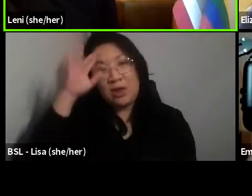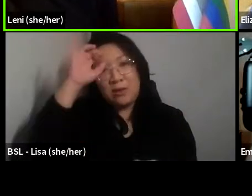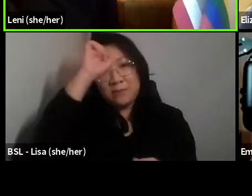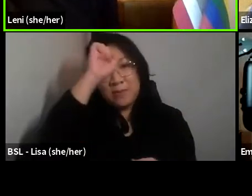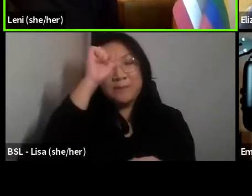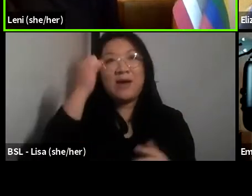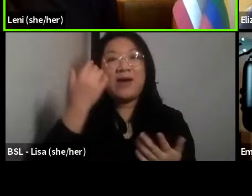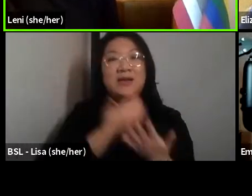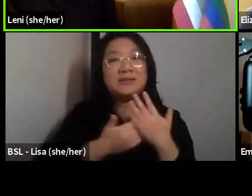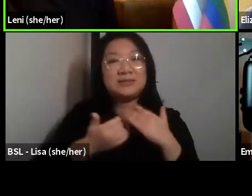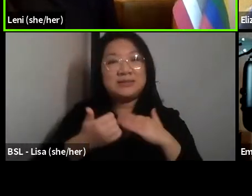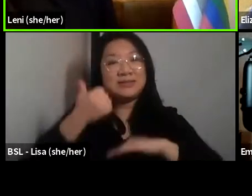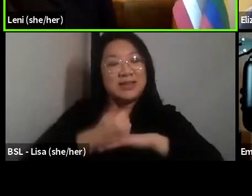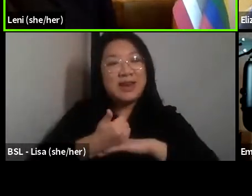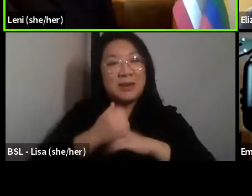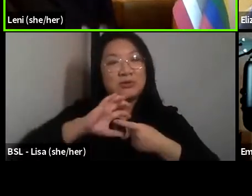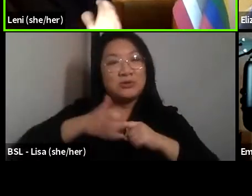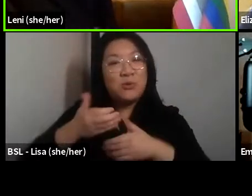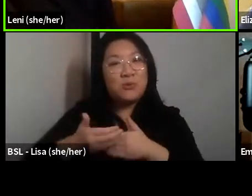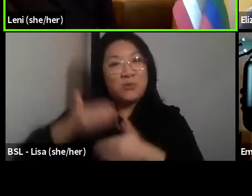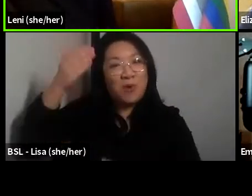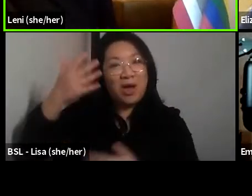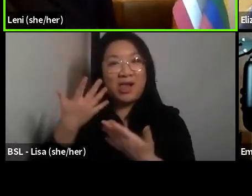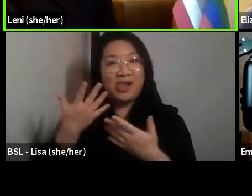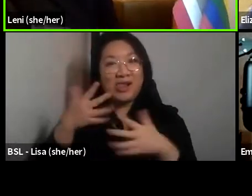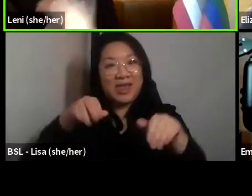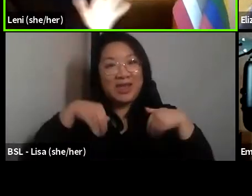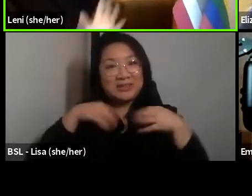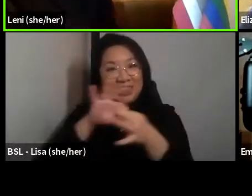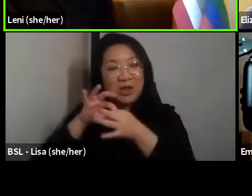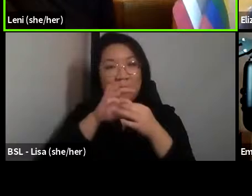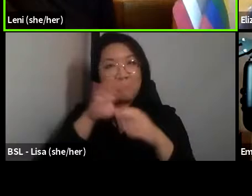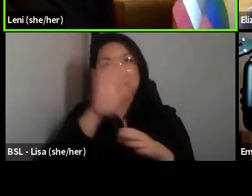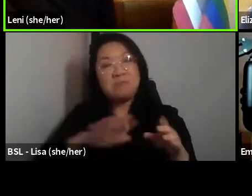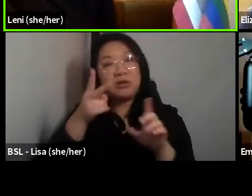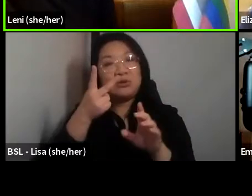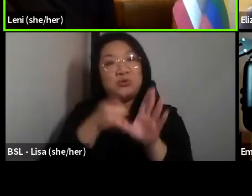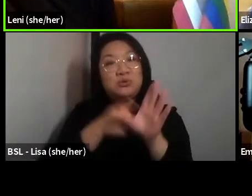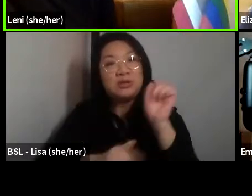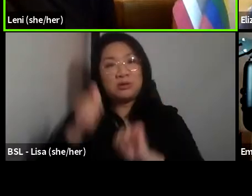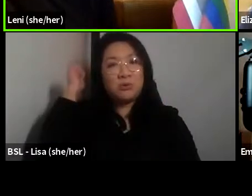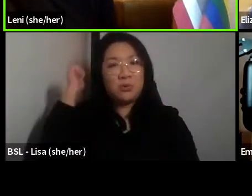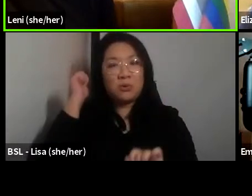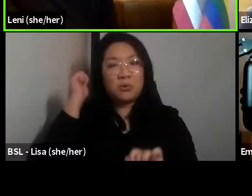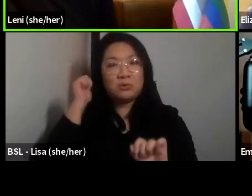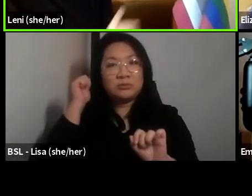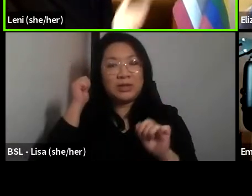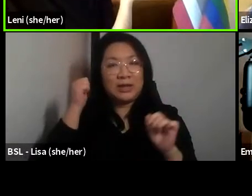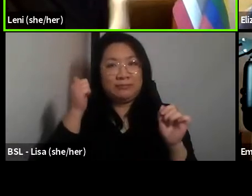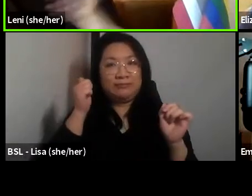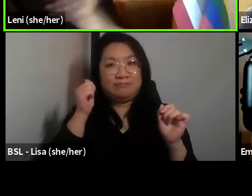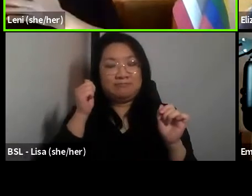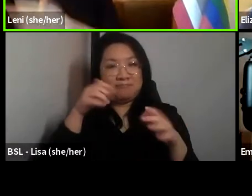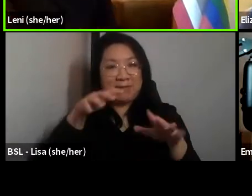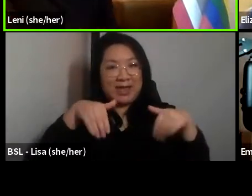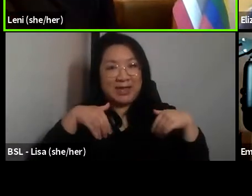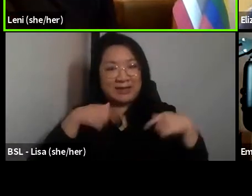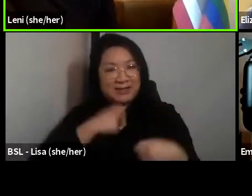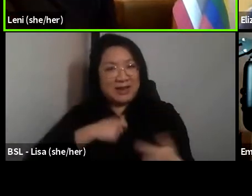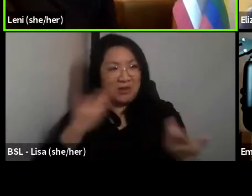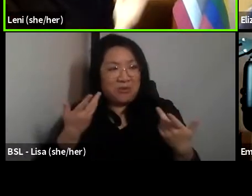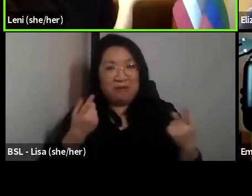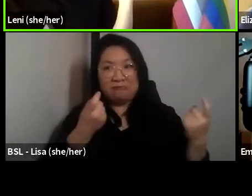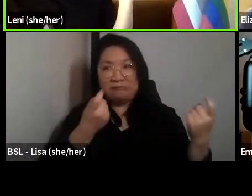founding the Stonewall Ace Network just over 2 years ago, and no one was seemingly talking about ace identities at all, and